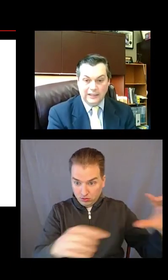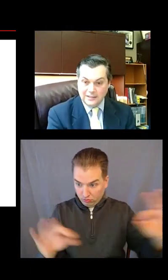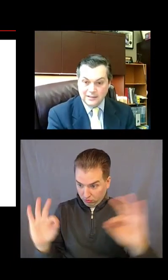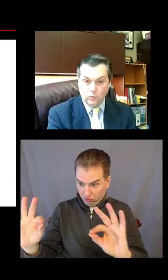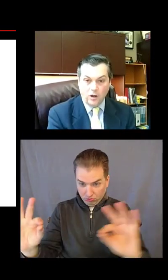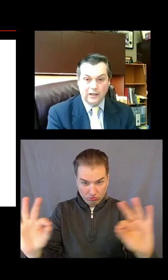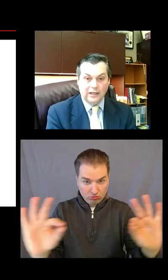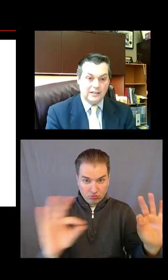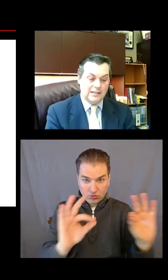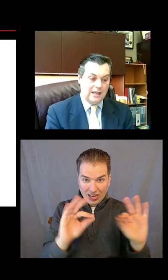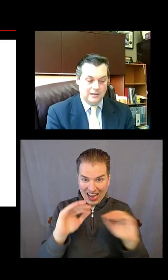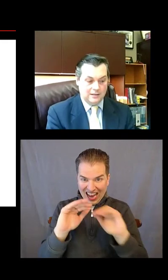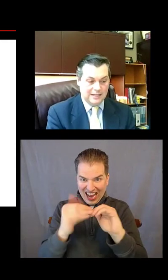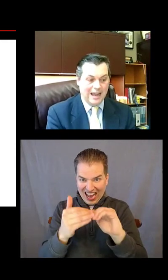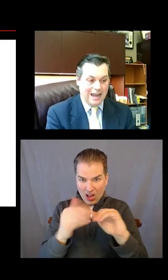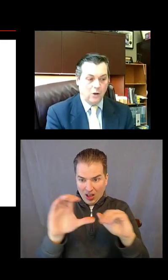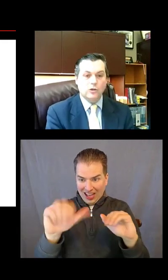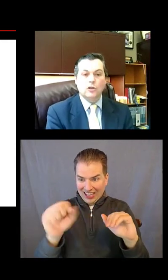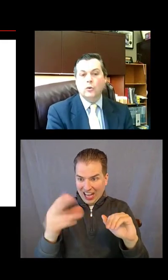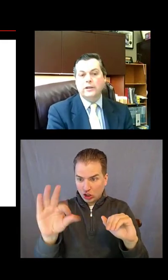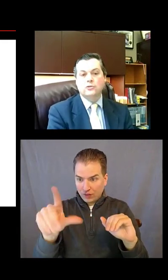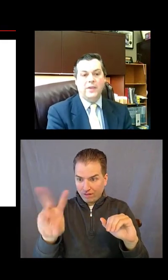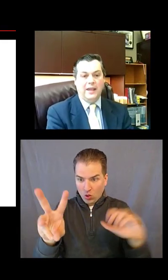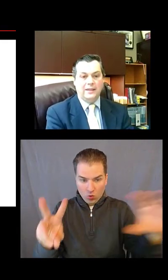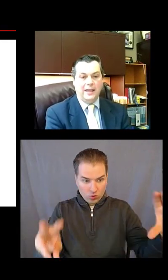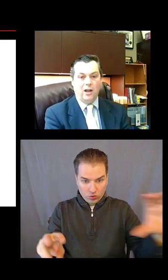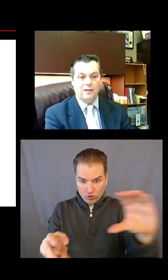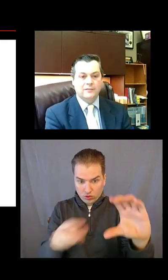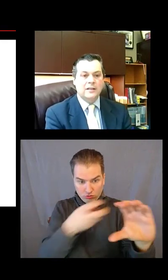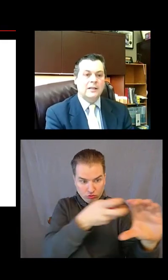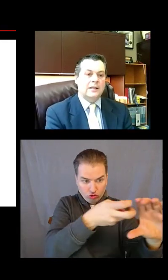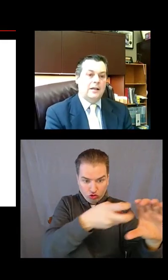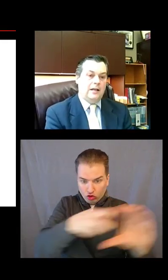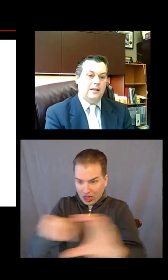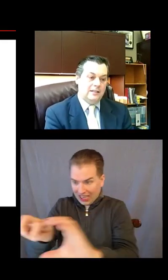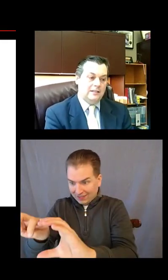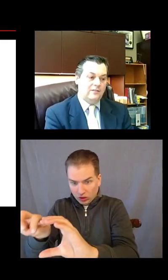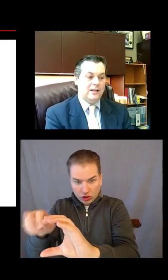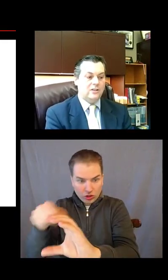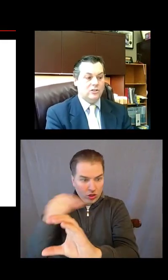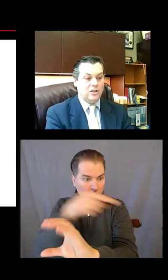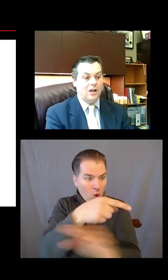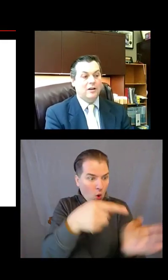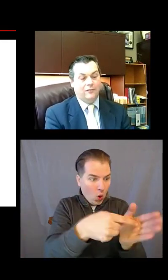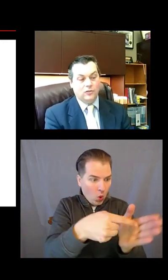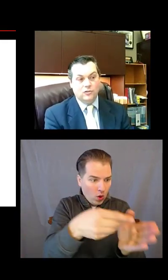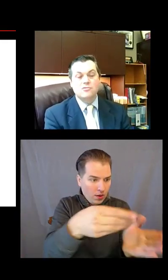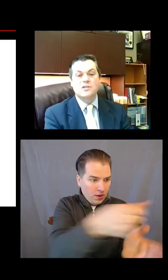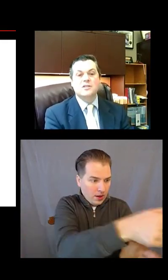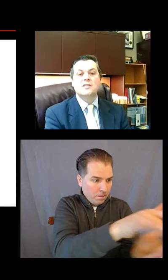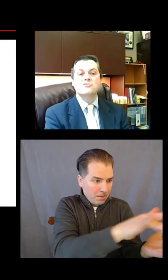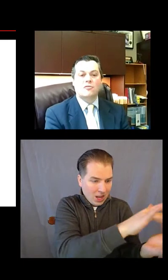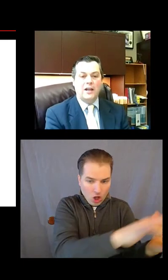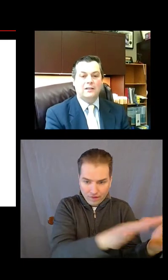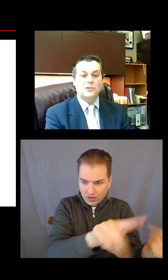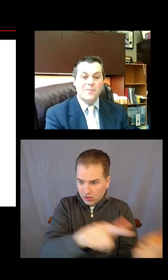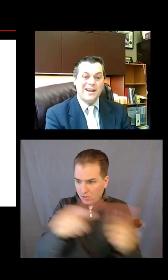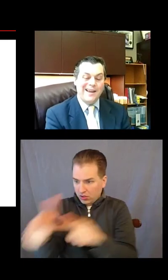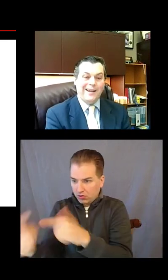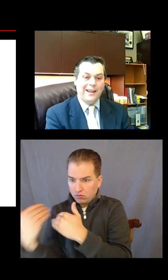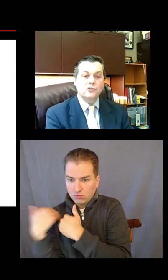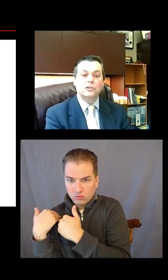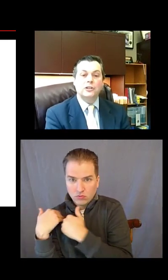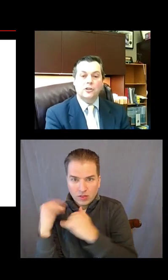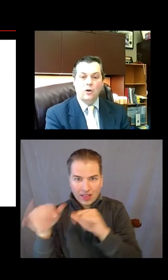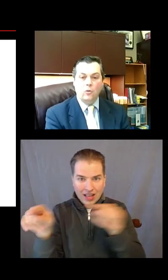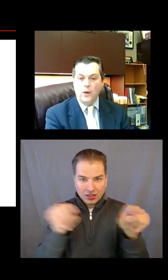it's really easy to walk in and see how you're going to pay that off. Disadvantages are, if you do this incorrectly, you may